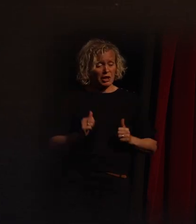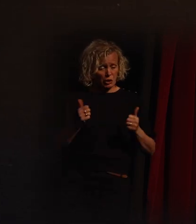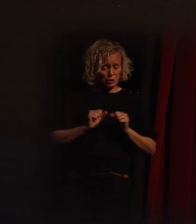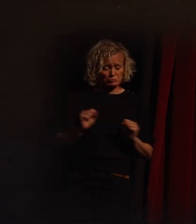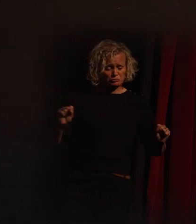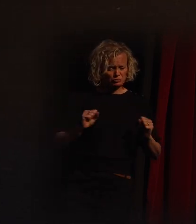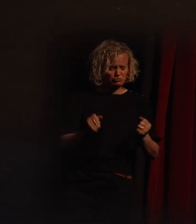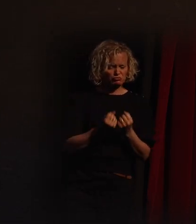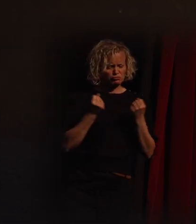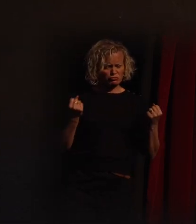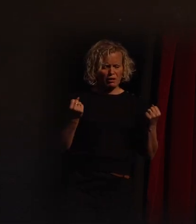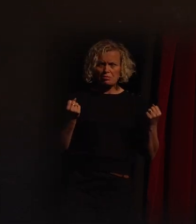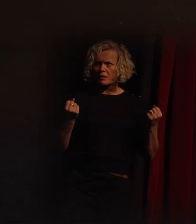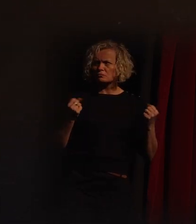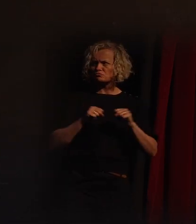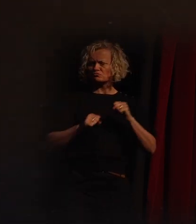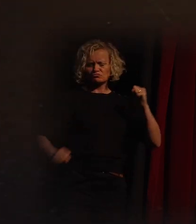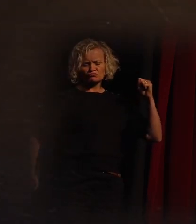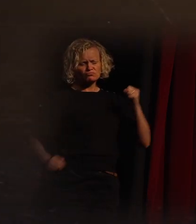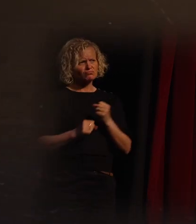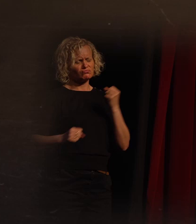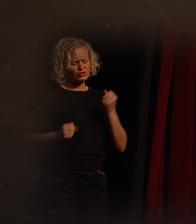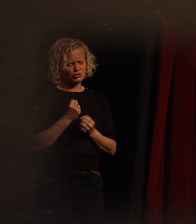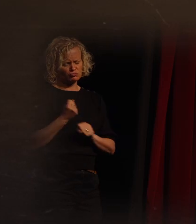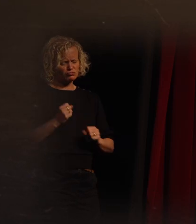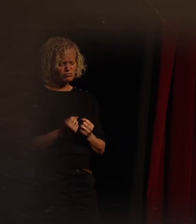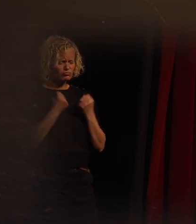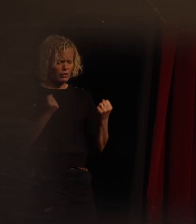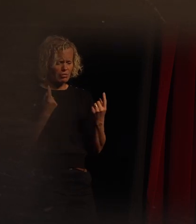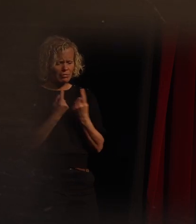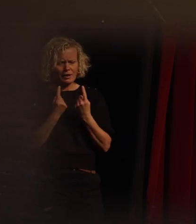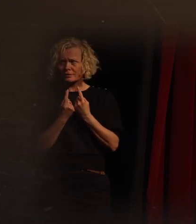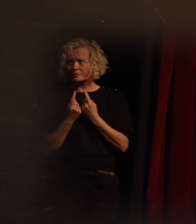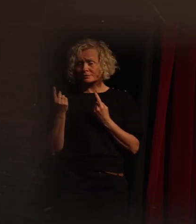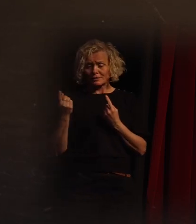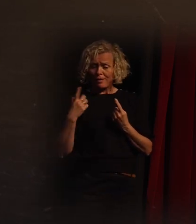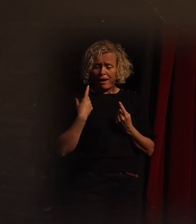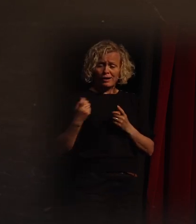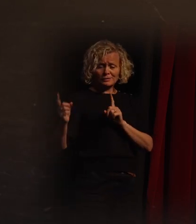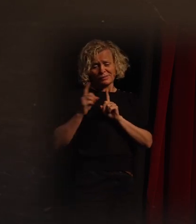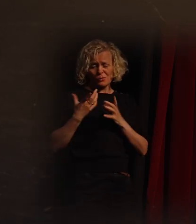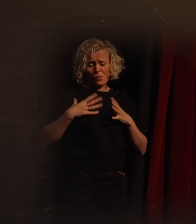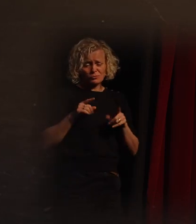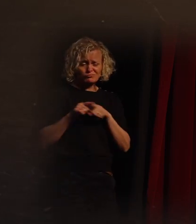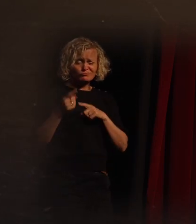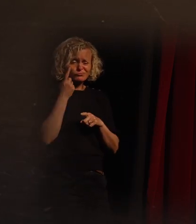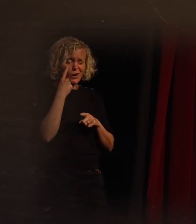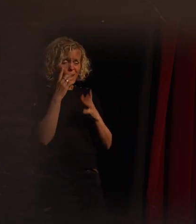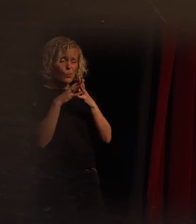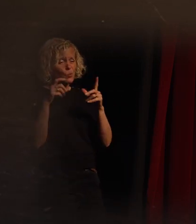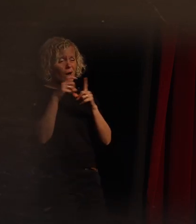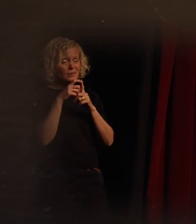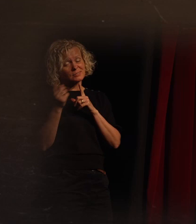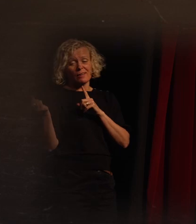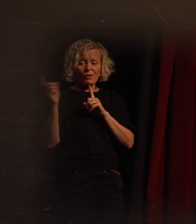It strengthens your core and stuff like that. But if you want to come along any time, we're on a Wednesday.